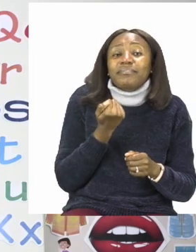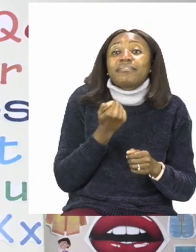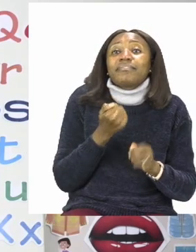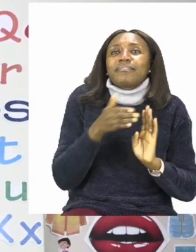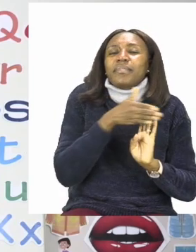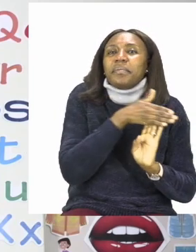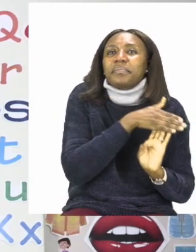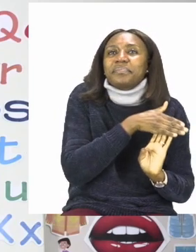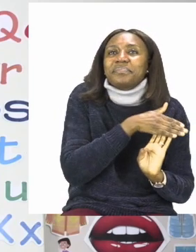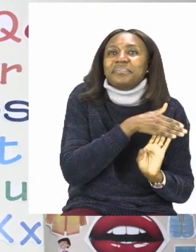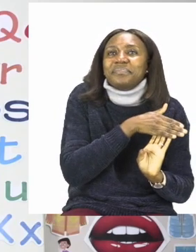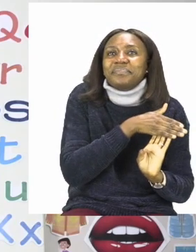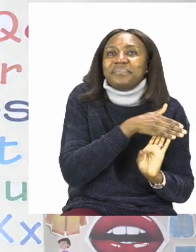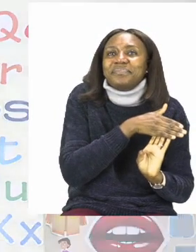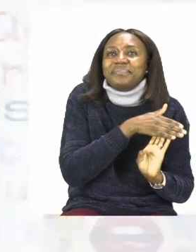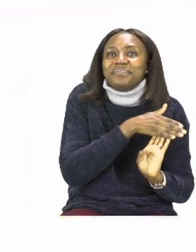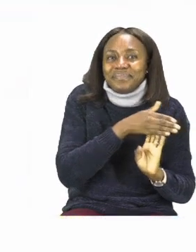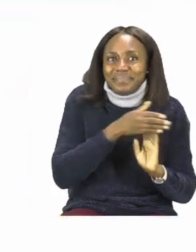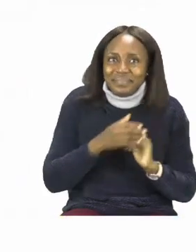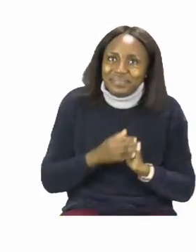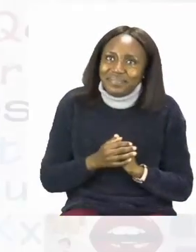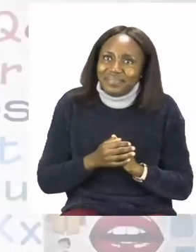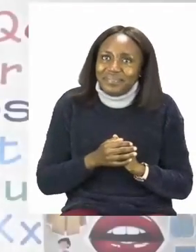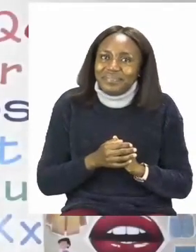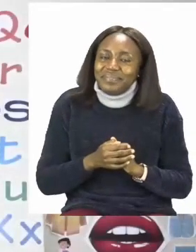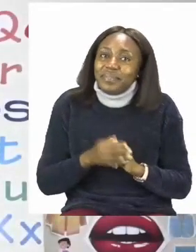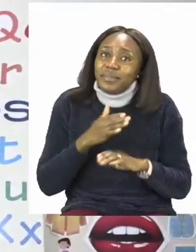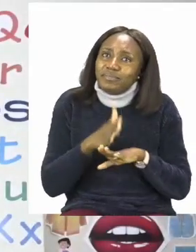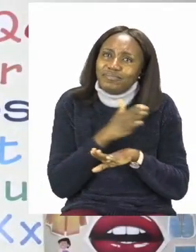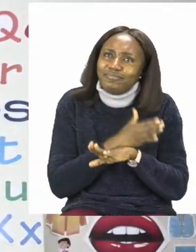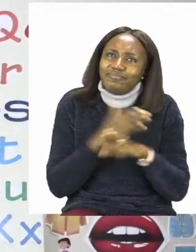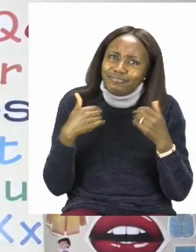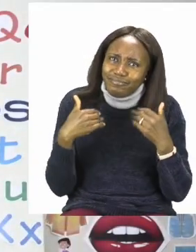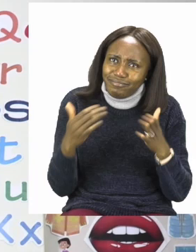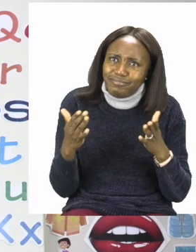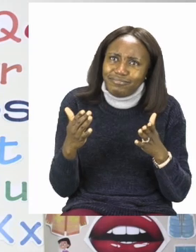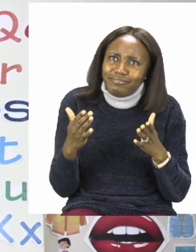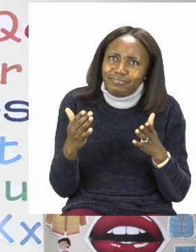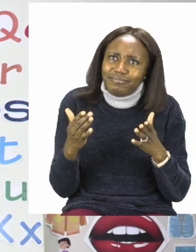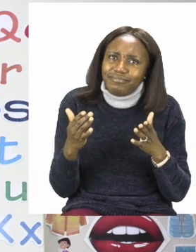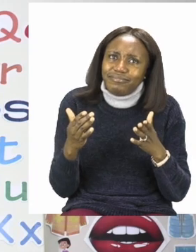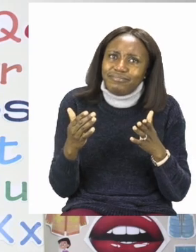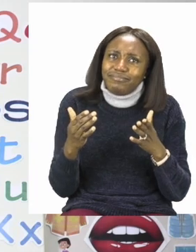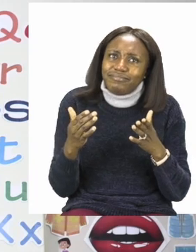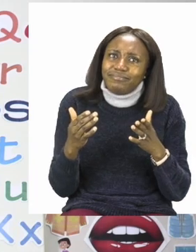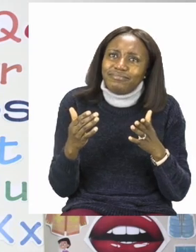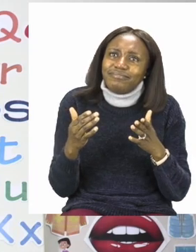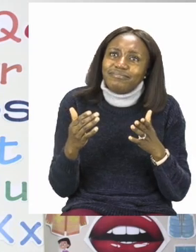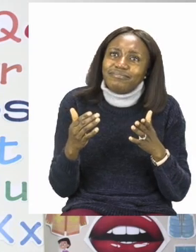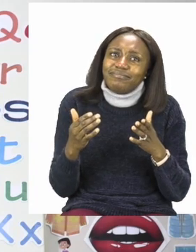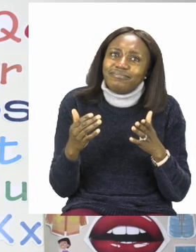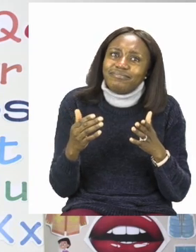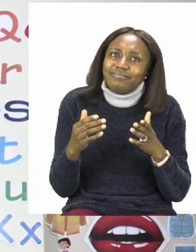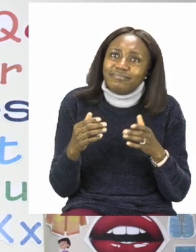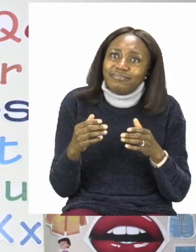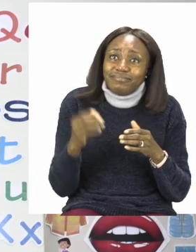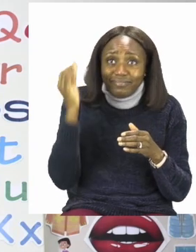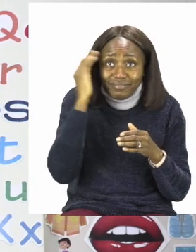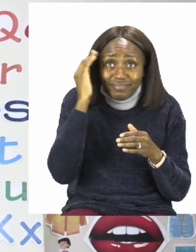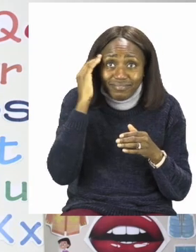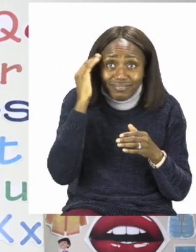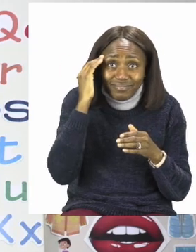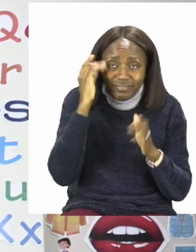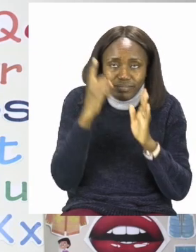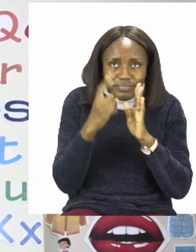and Being Safe. And before we get into any lessons, boys and girls, we know that we need